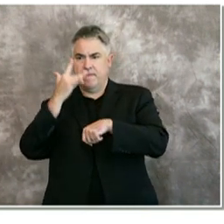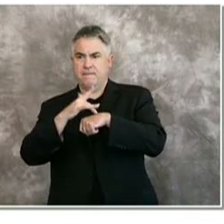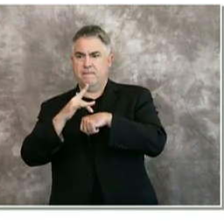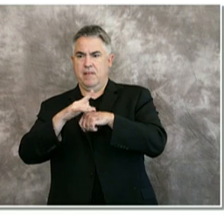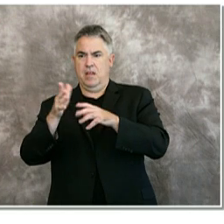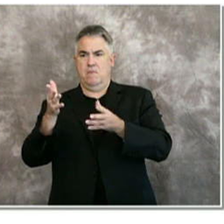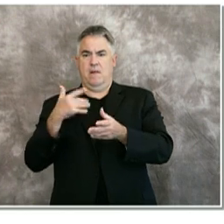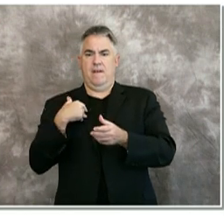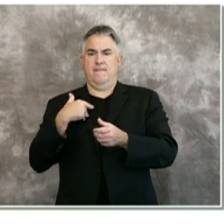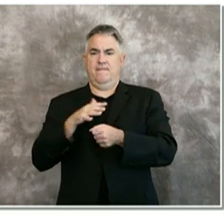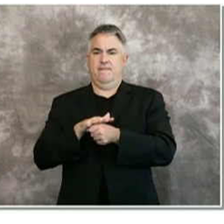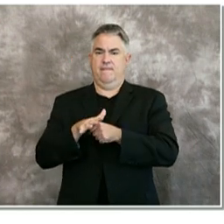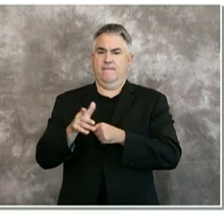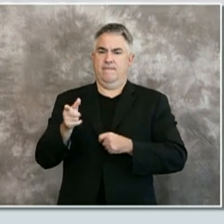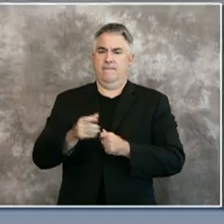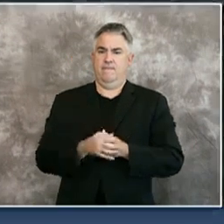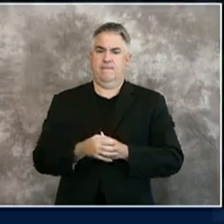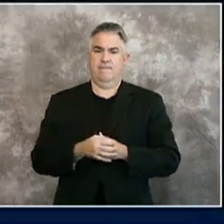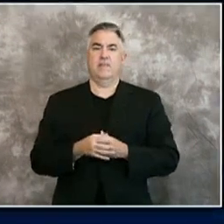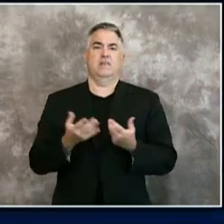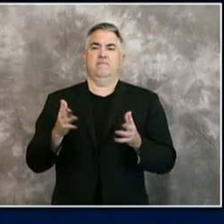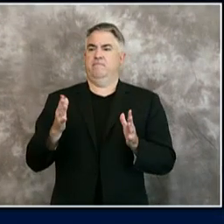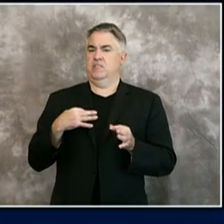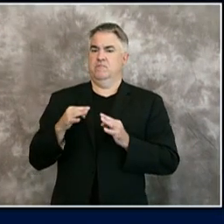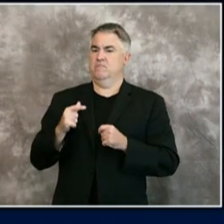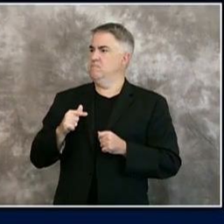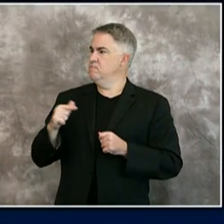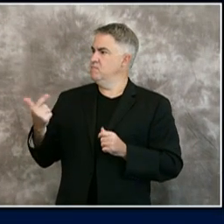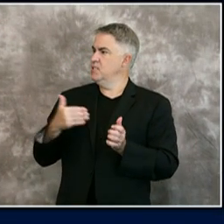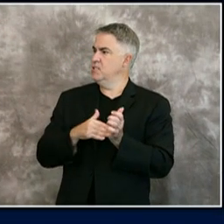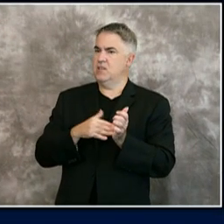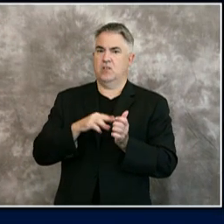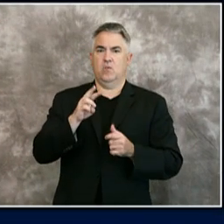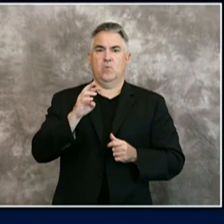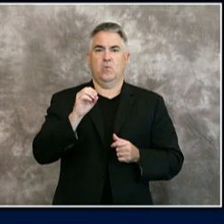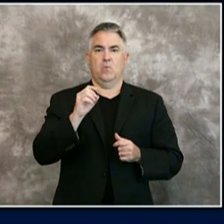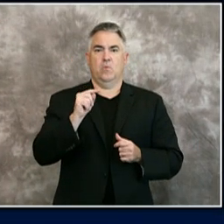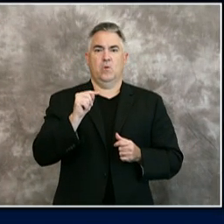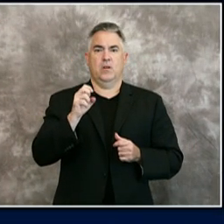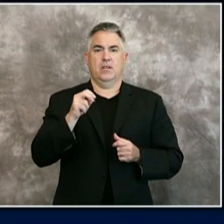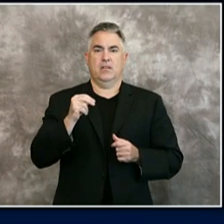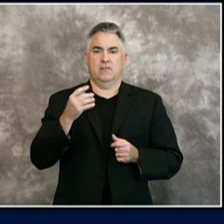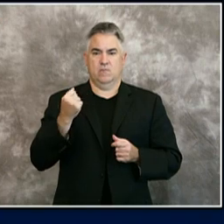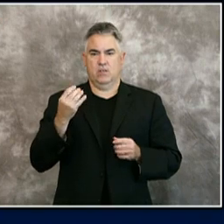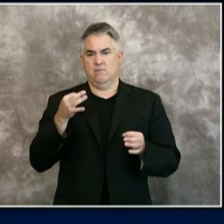my section of the report, and I'll now turn it over to Dr. Wooten for her public health officer's update.